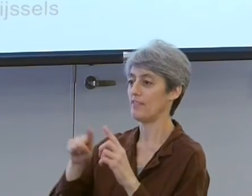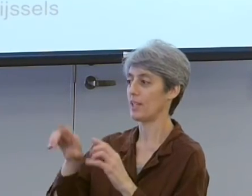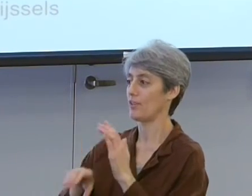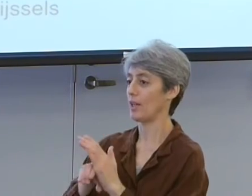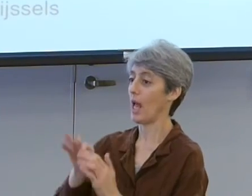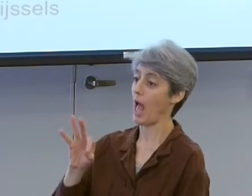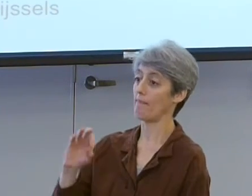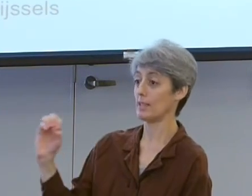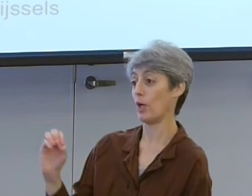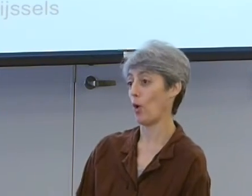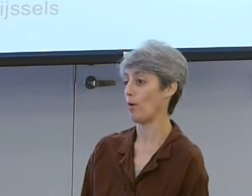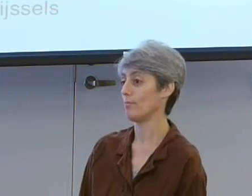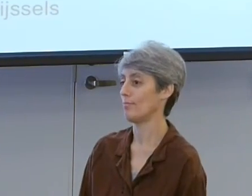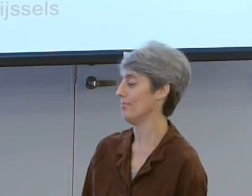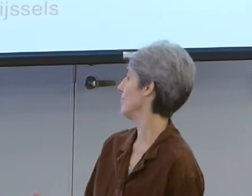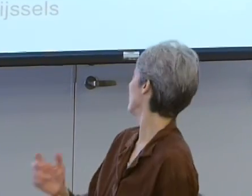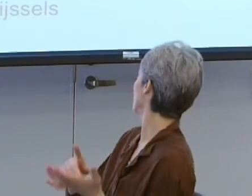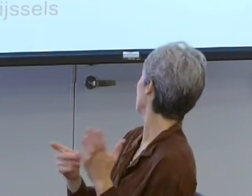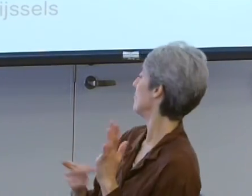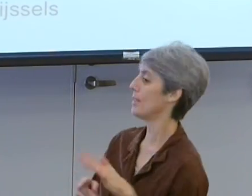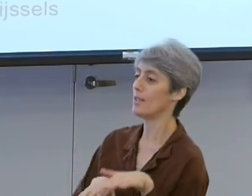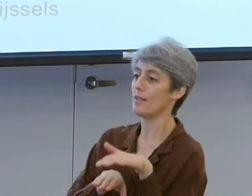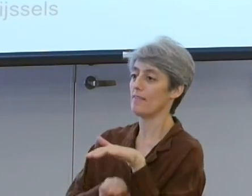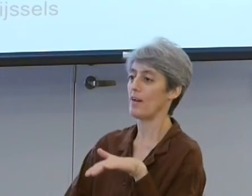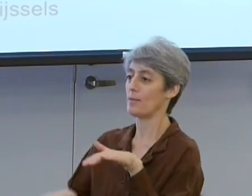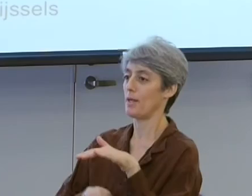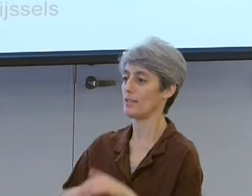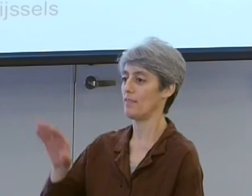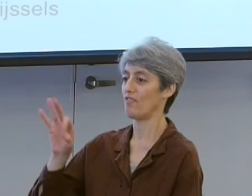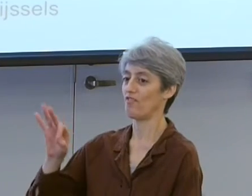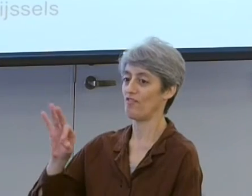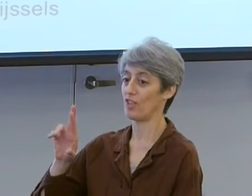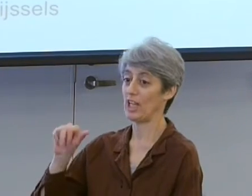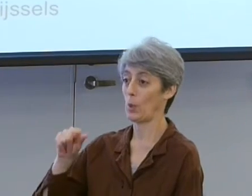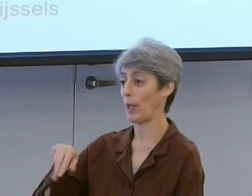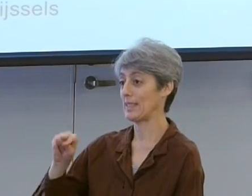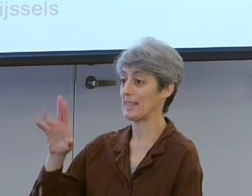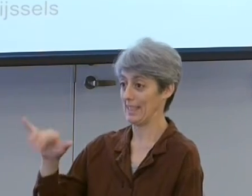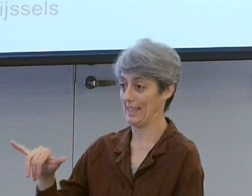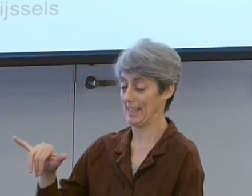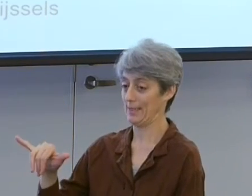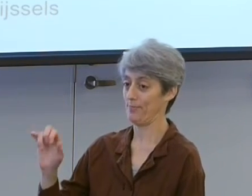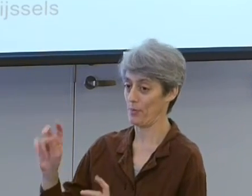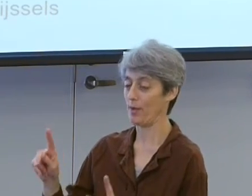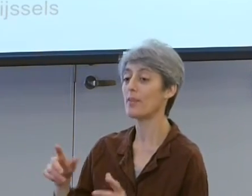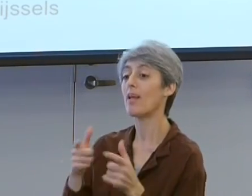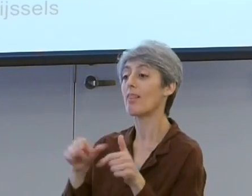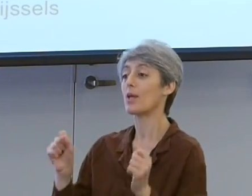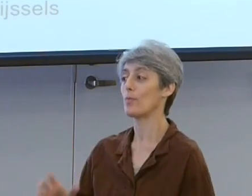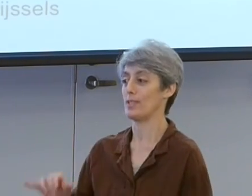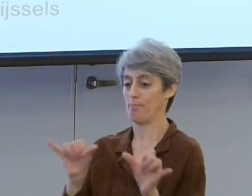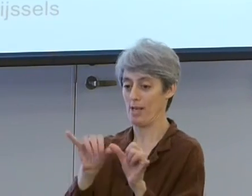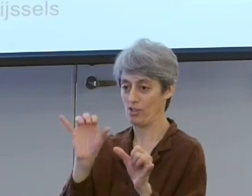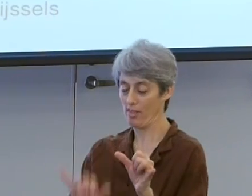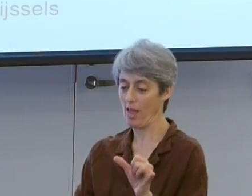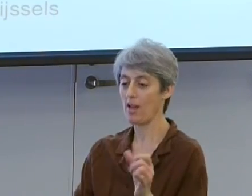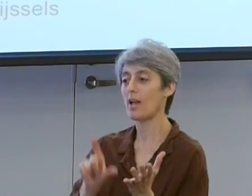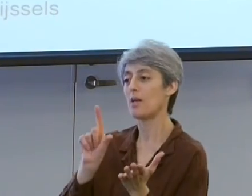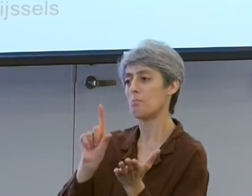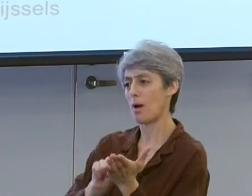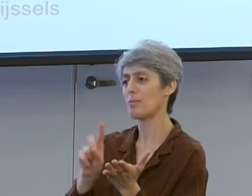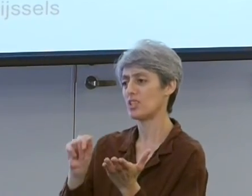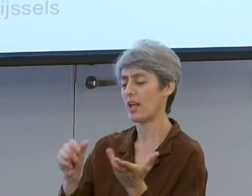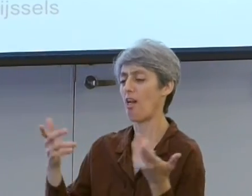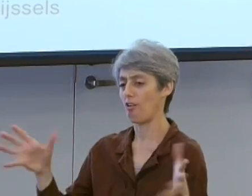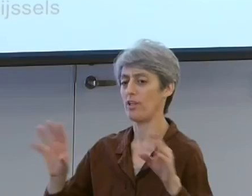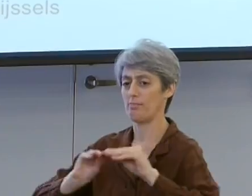different characteristic fundamental frequencies, which linguists have measured and published normative data